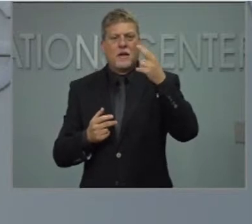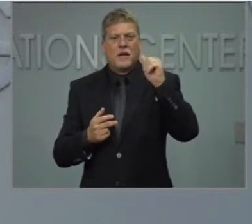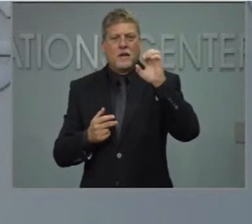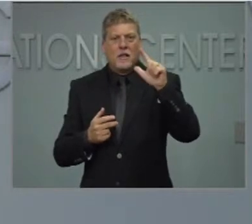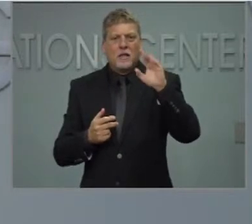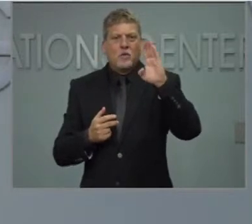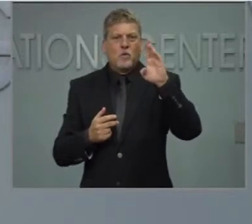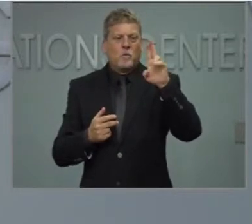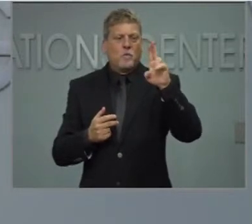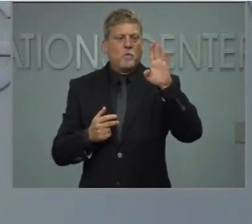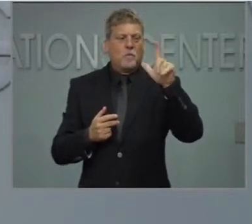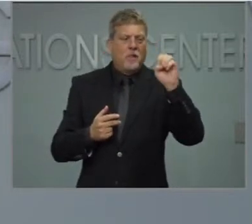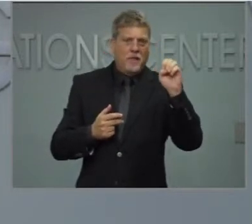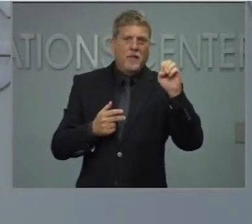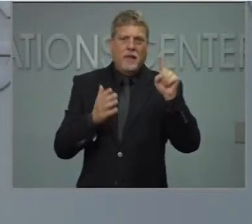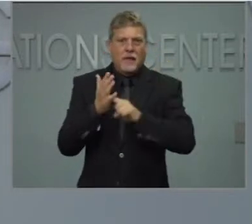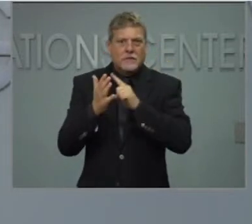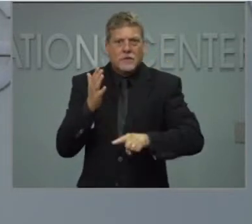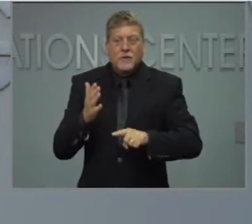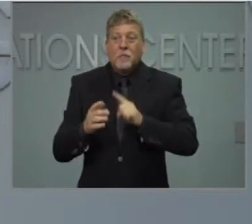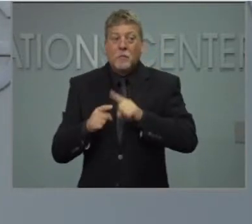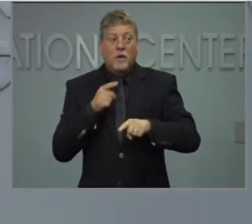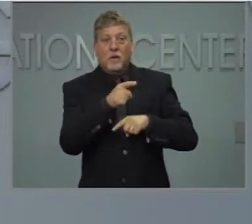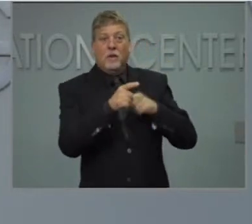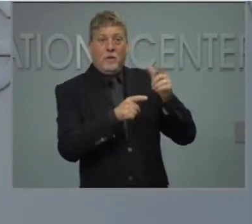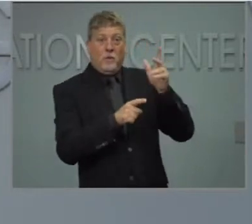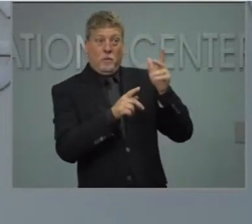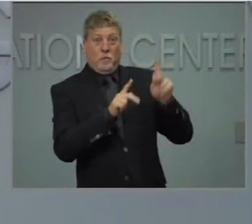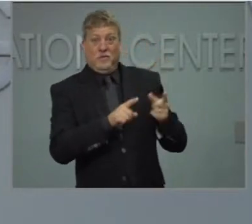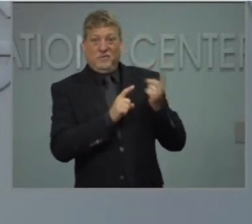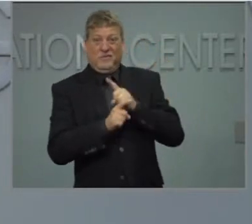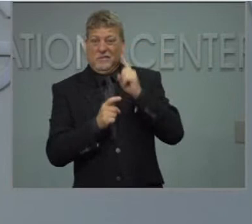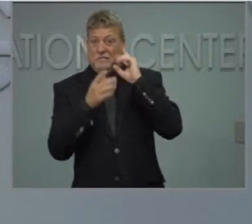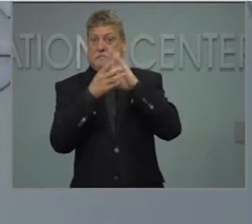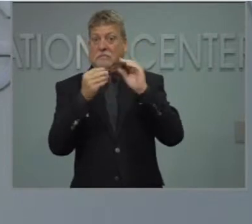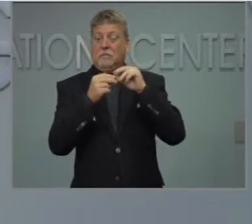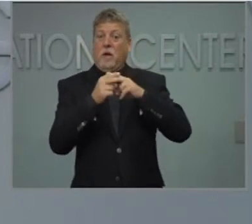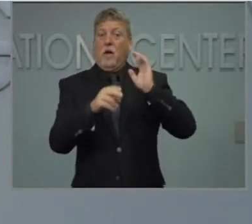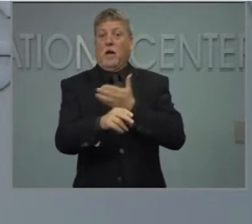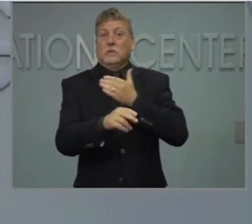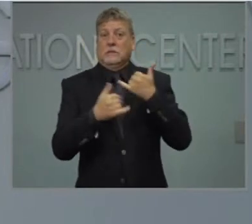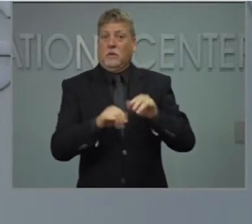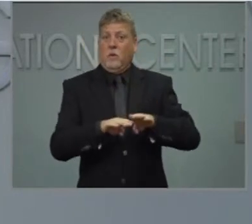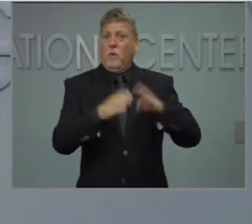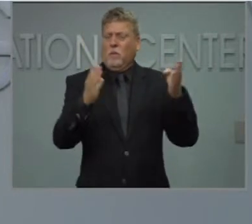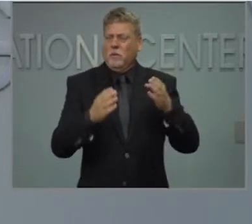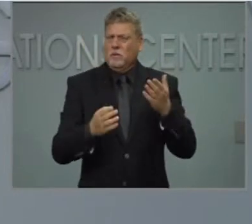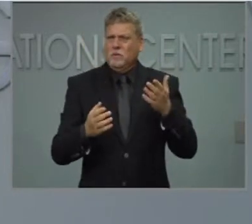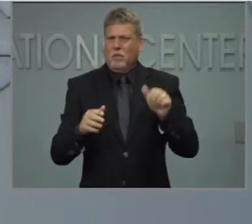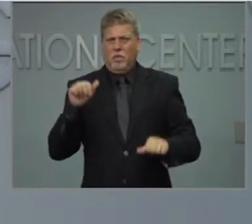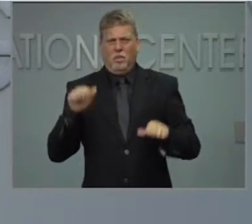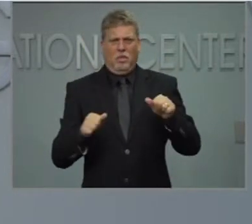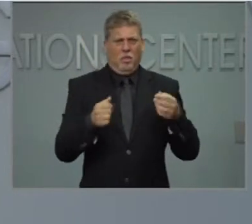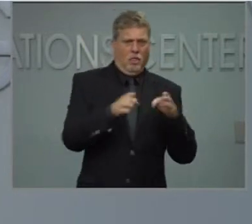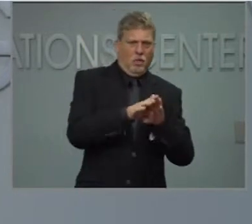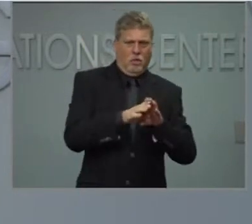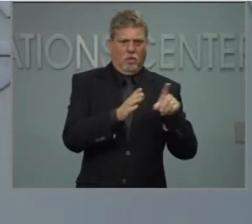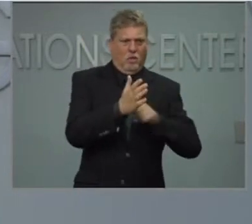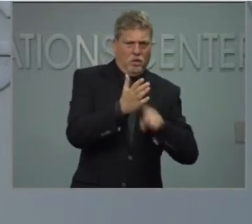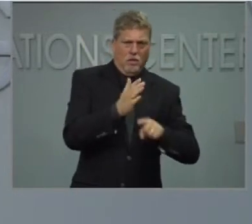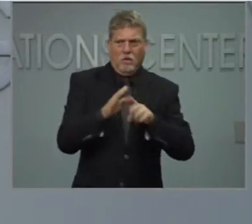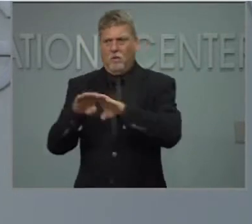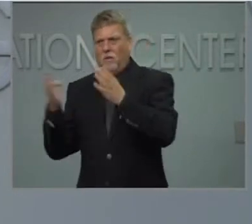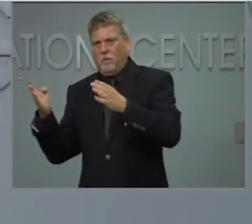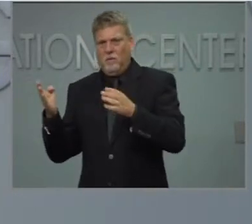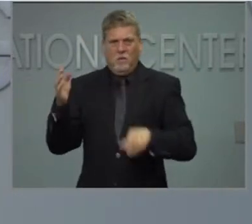on in Raleigh and other Live Nation places. I guess, what are people supposed to take from this? Because on the one hand, we're seeing